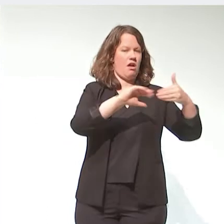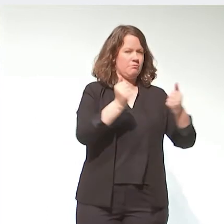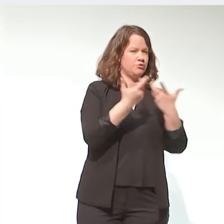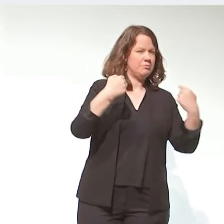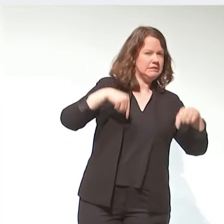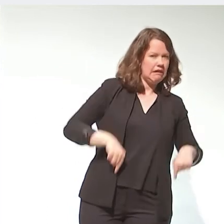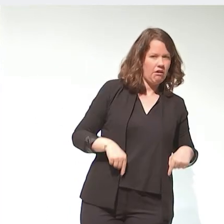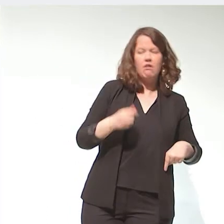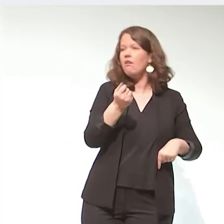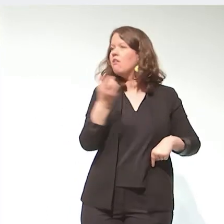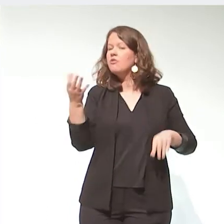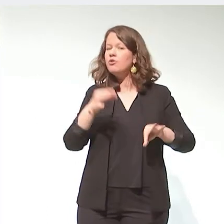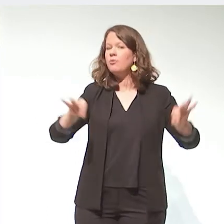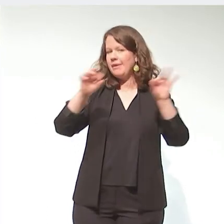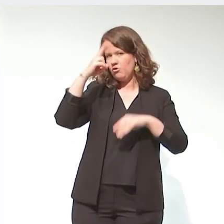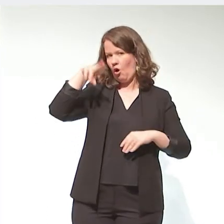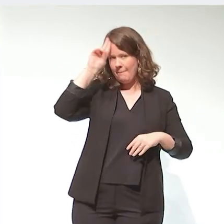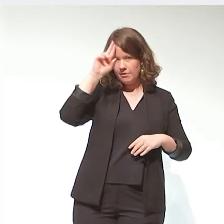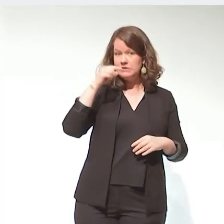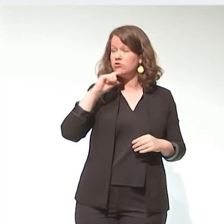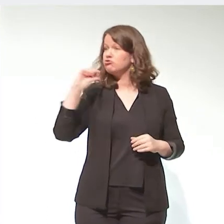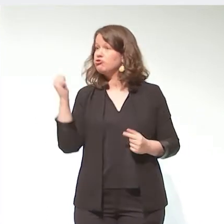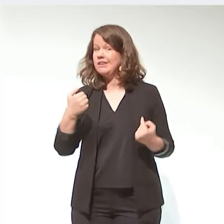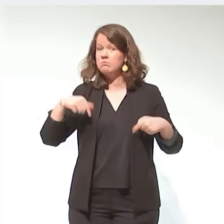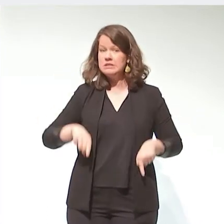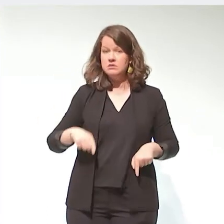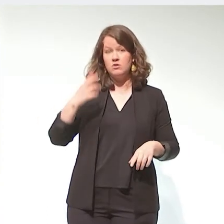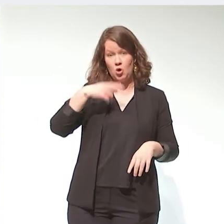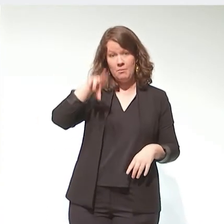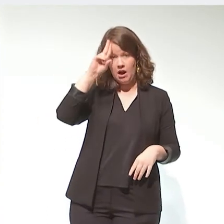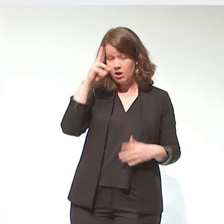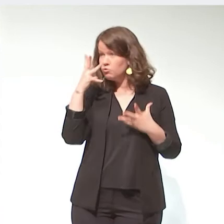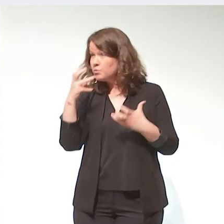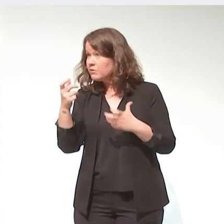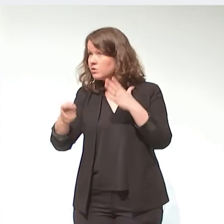inclusive education through policy and practice changes.